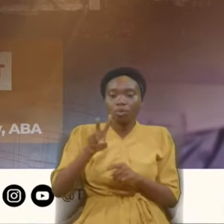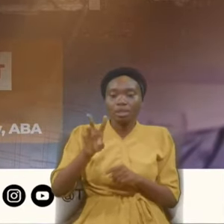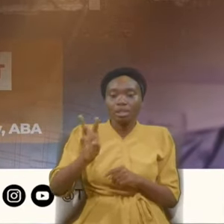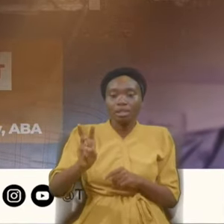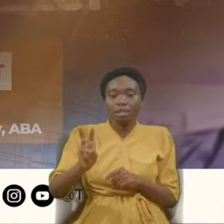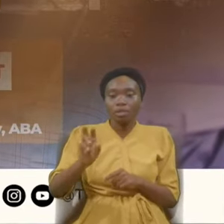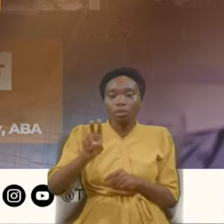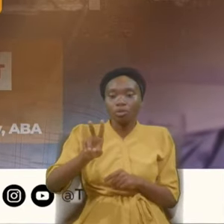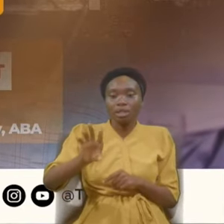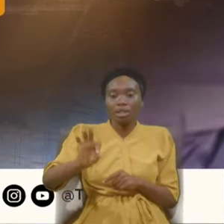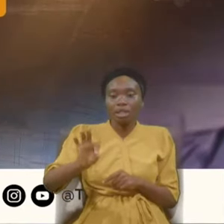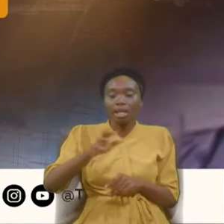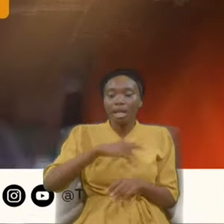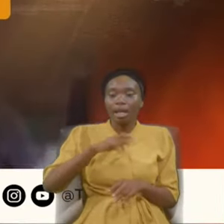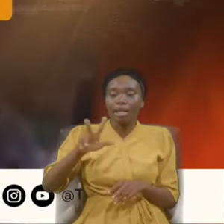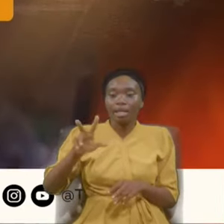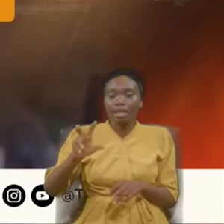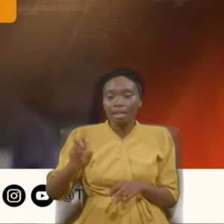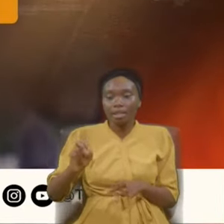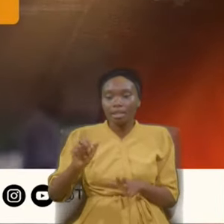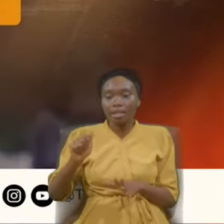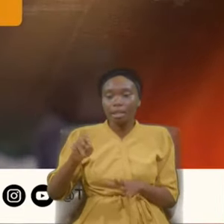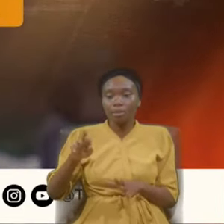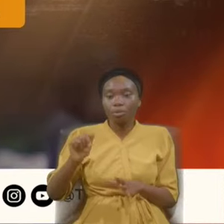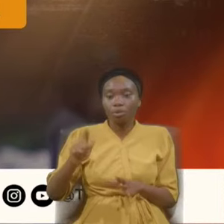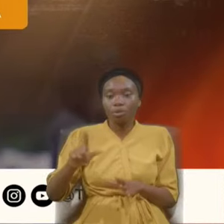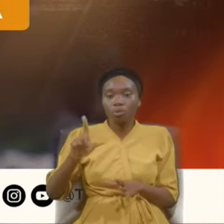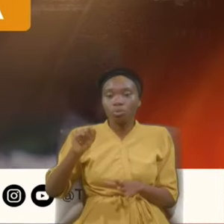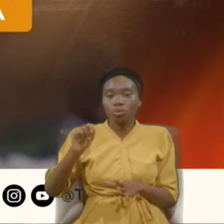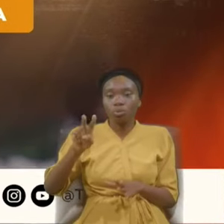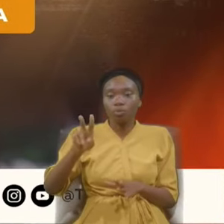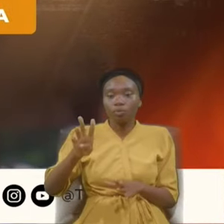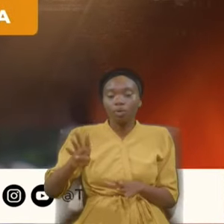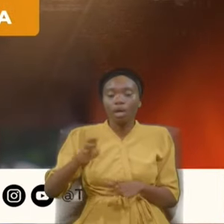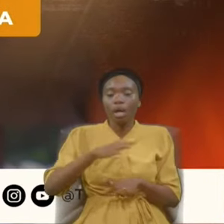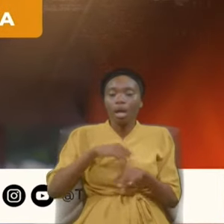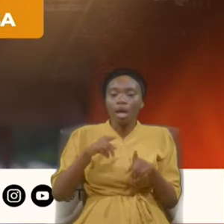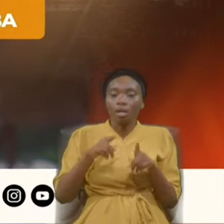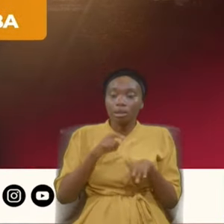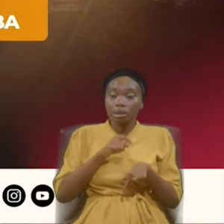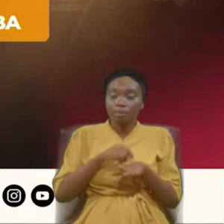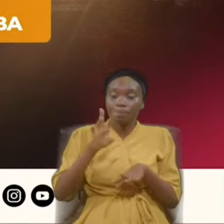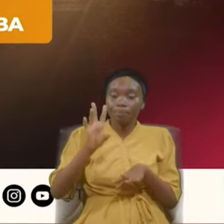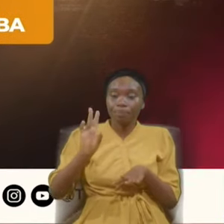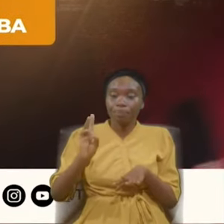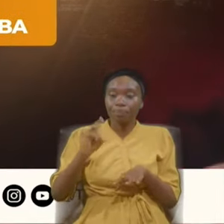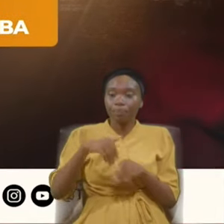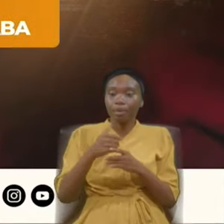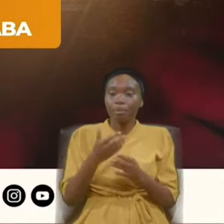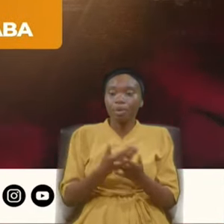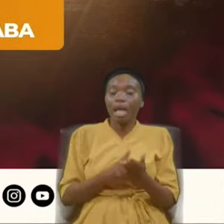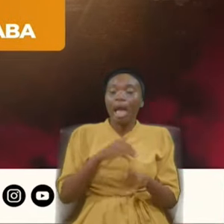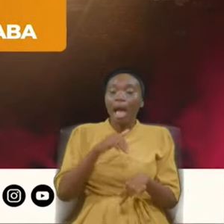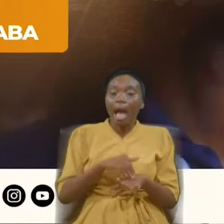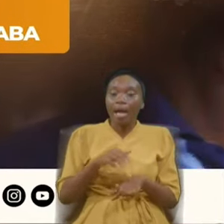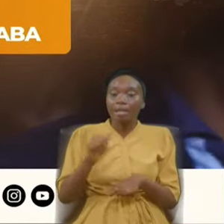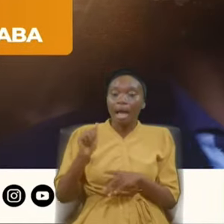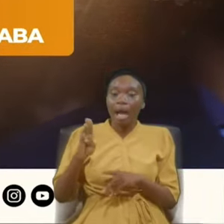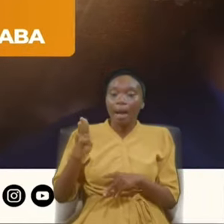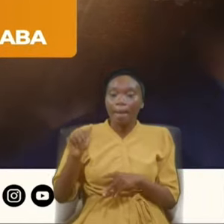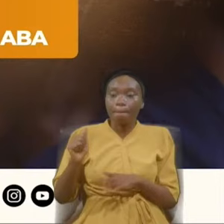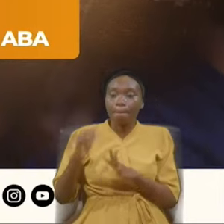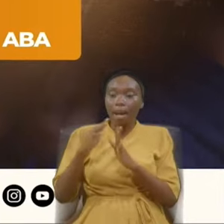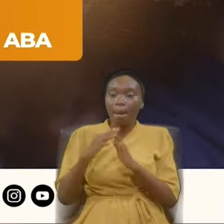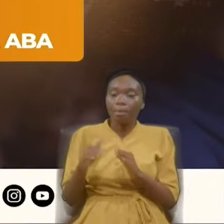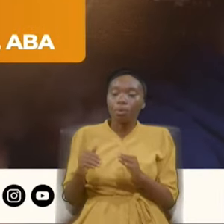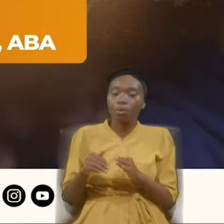26th, 29th and 30th of April 2024 at 0700 hours GMT at Aba Mega Mall beside